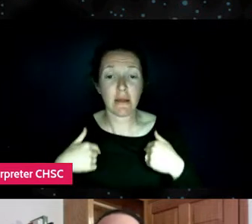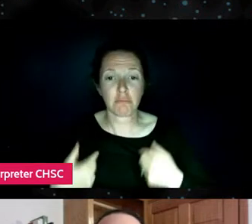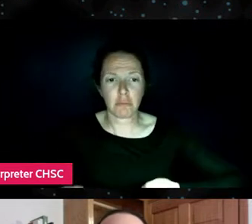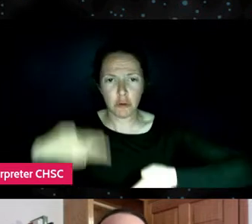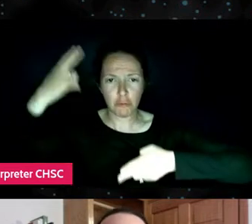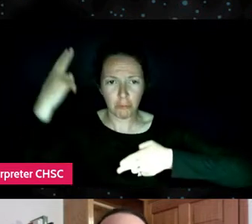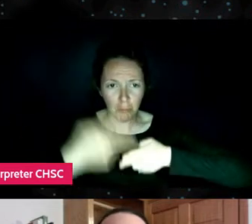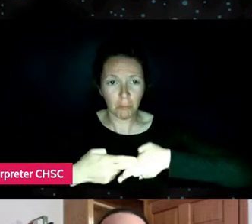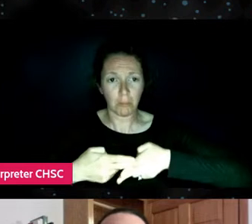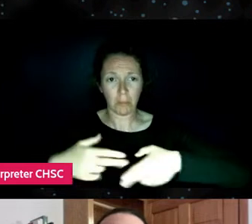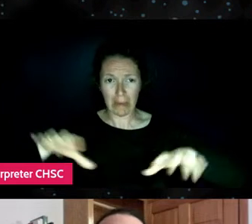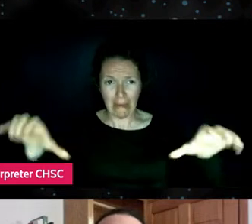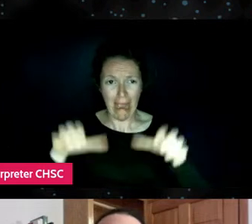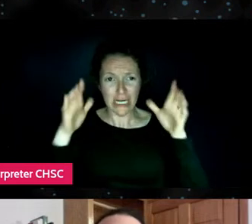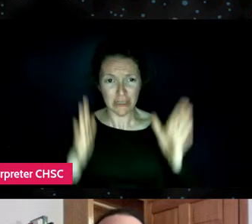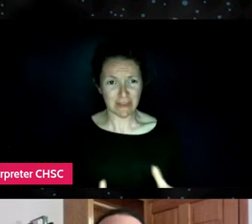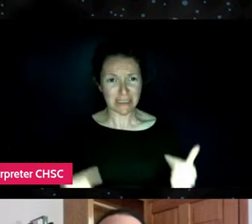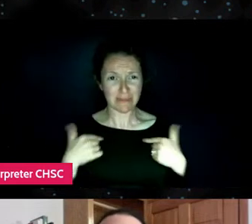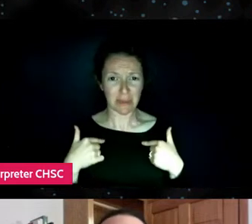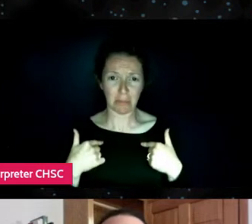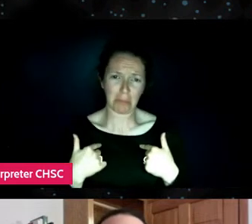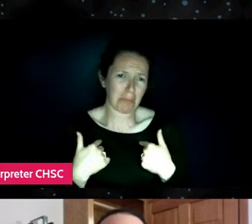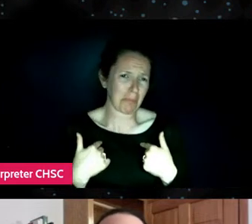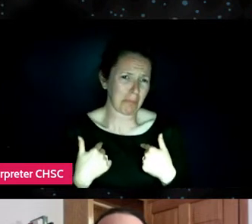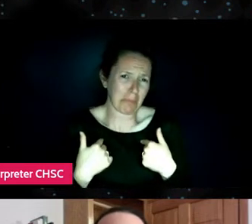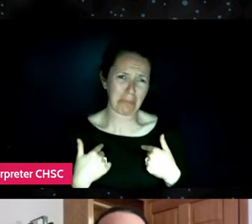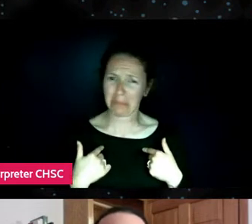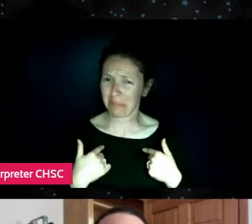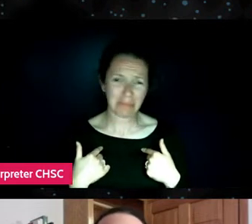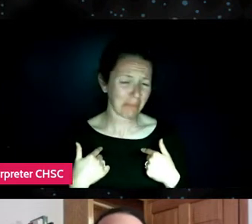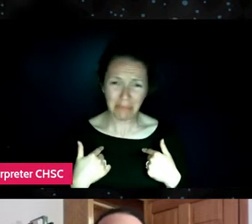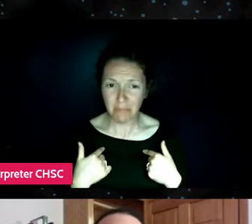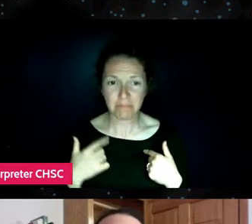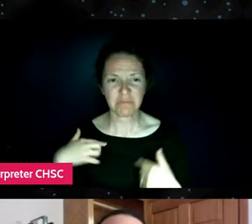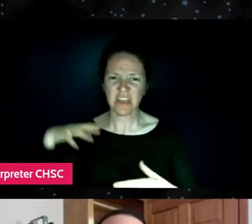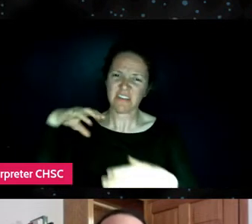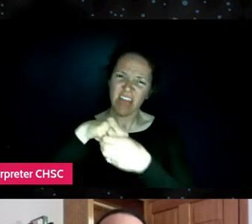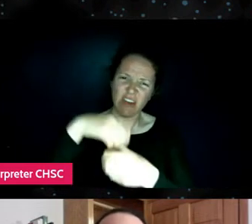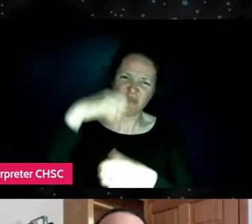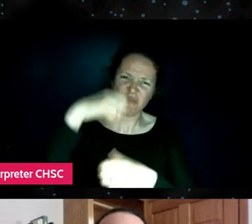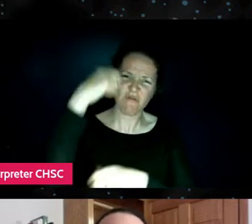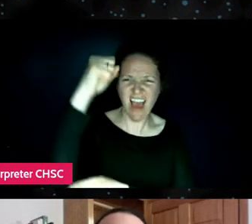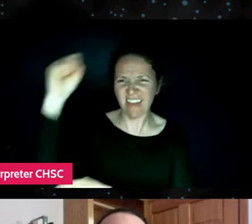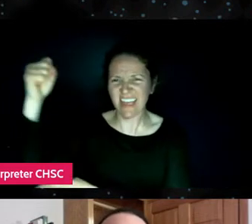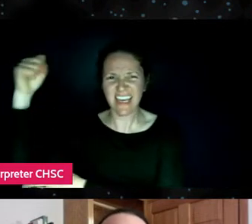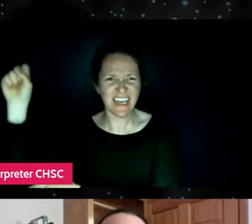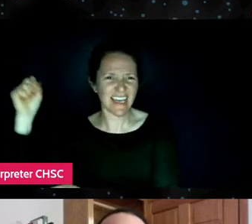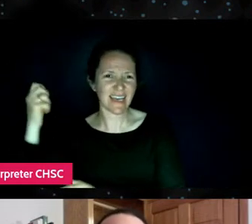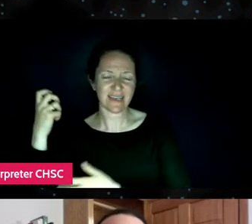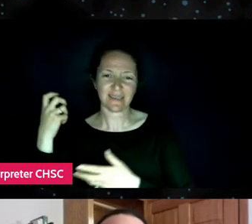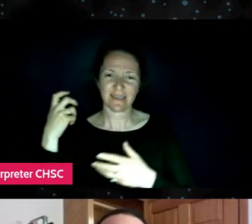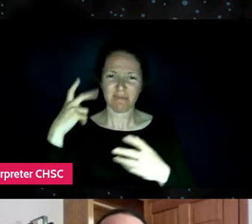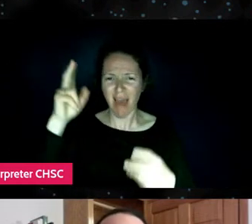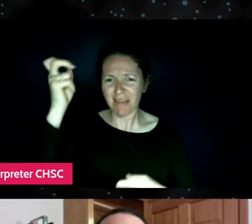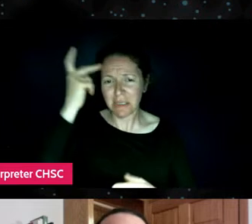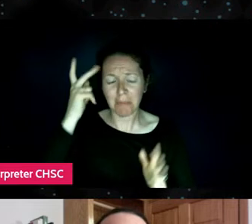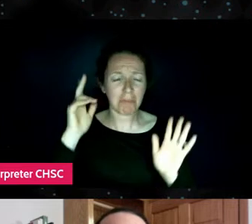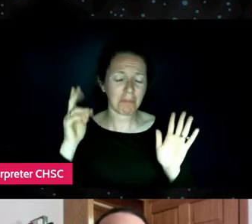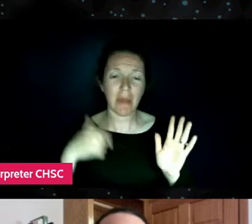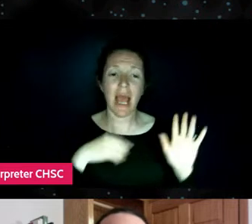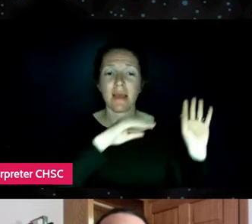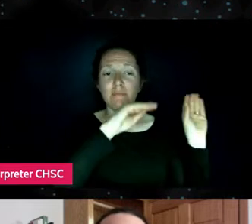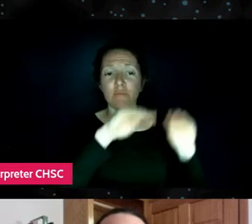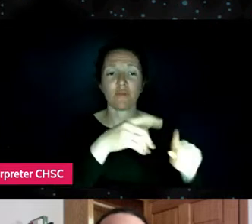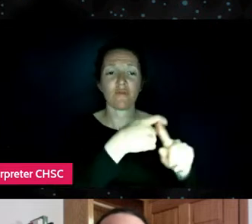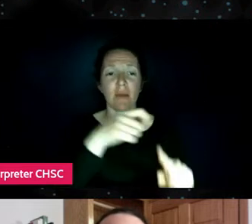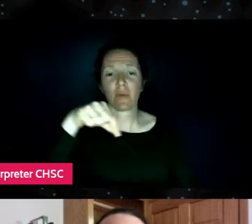an activist, attending rallies and getting involved in politics. I moved from Quebec, Canada when I was